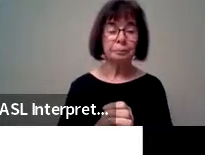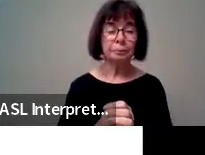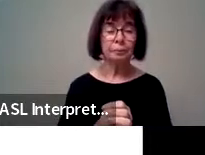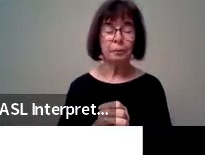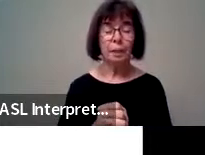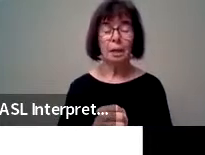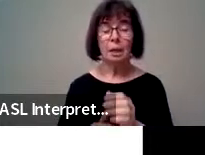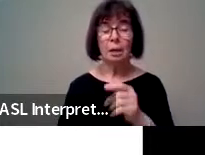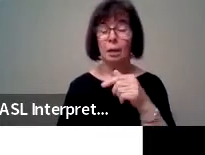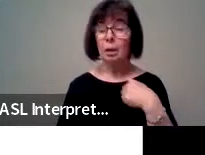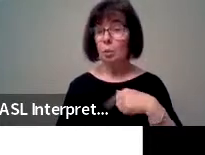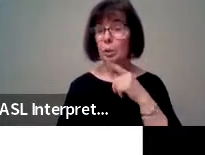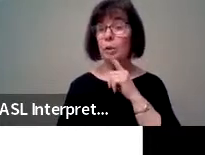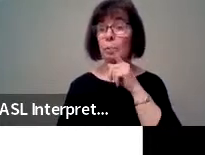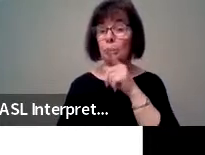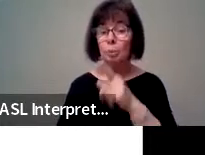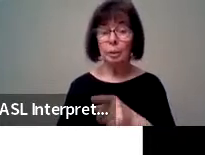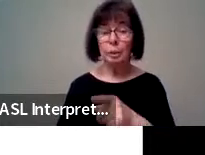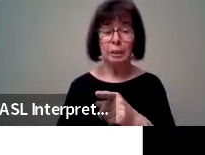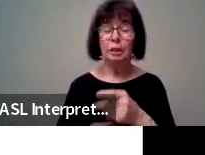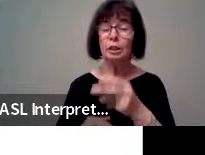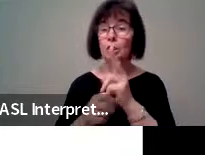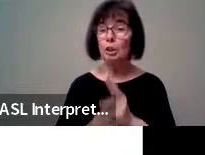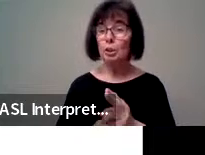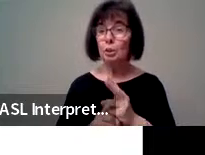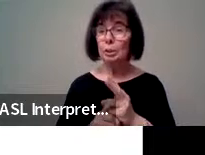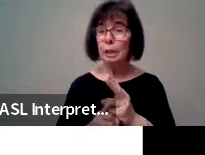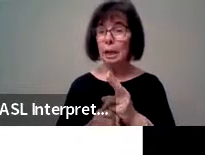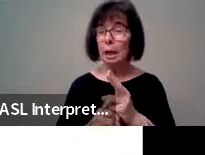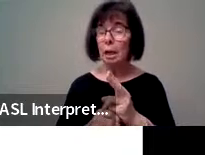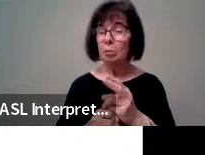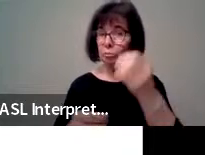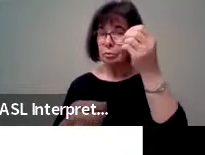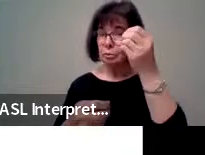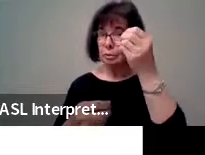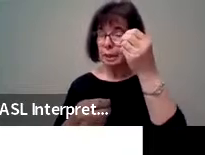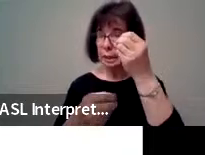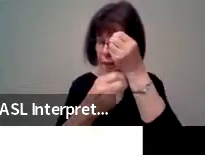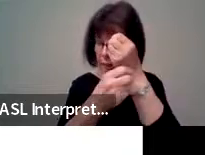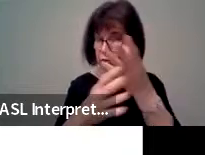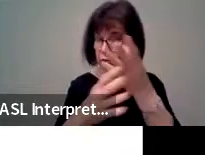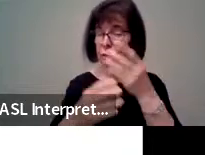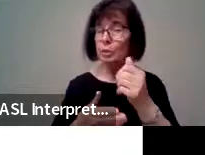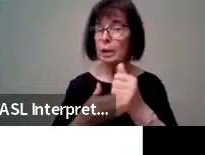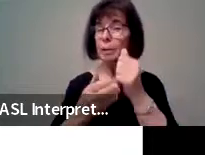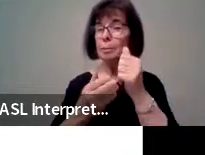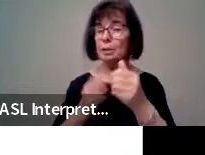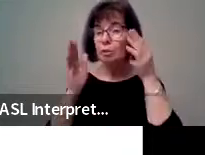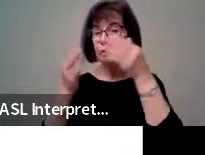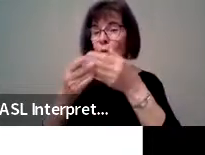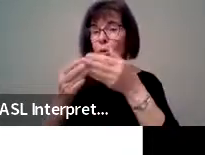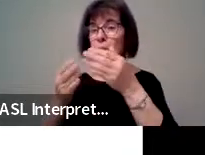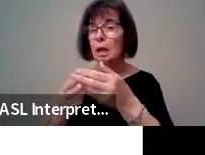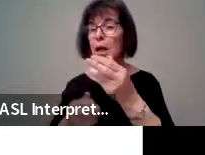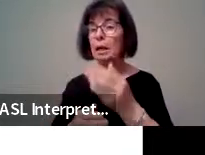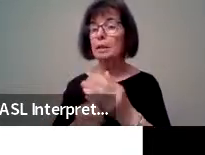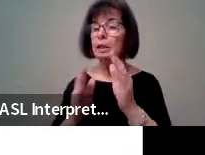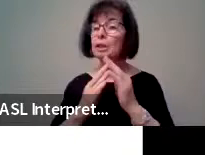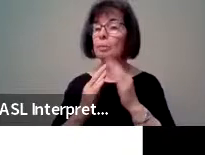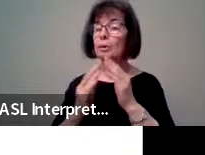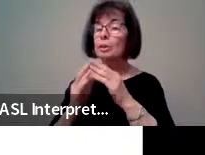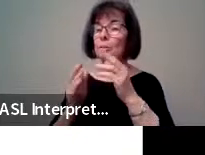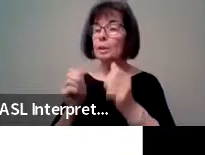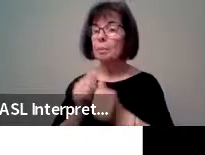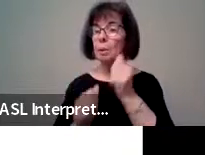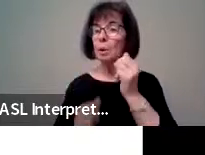system. And we really use data to help us focus on our efforts in communities with the highest case rates and low vaccination rates to make sure resources